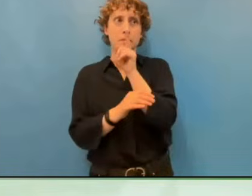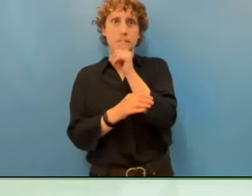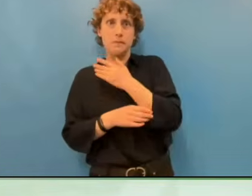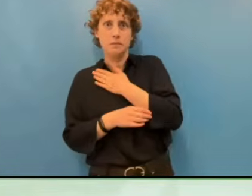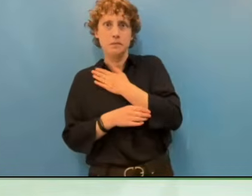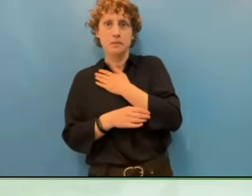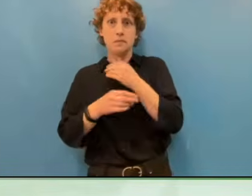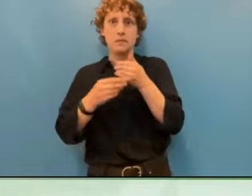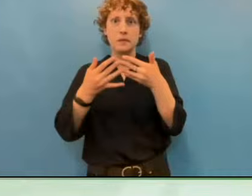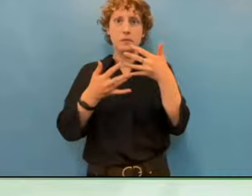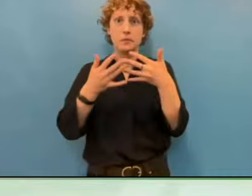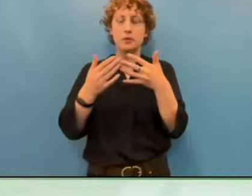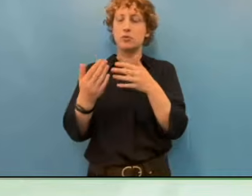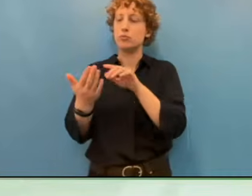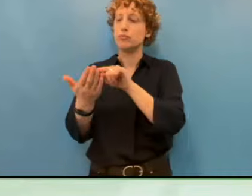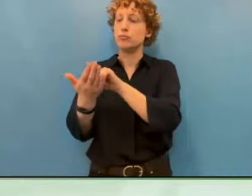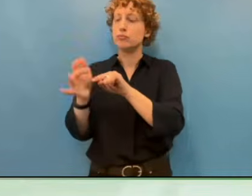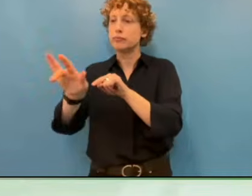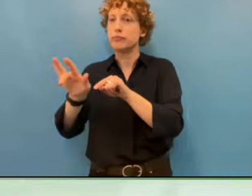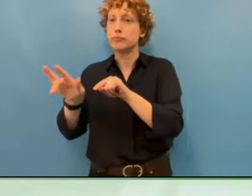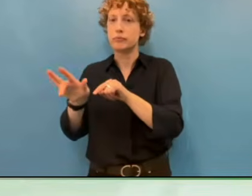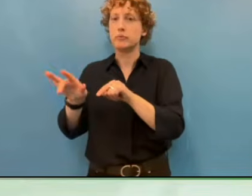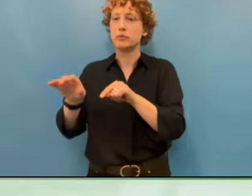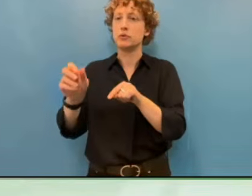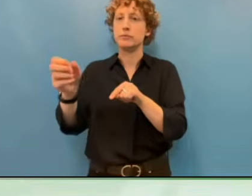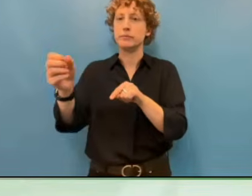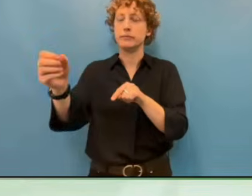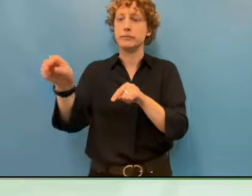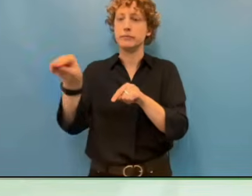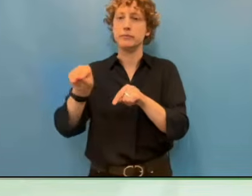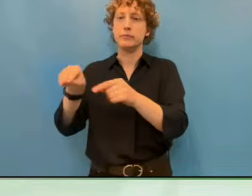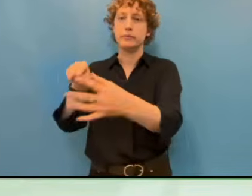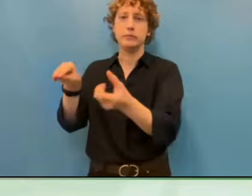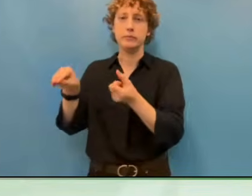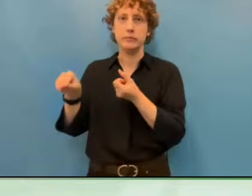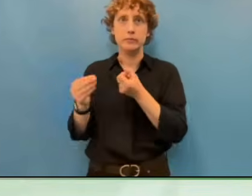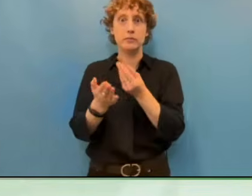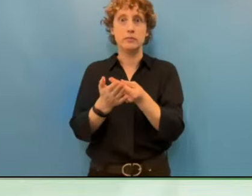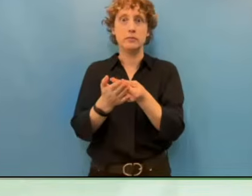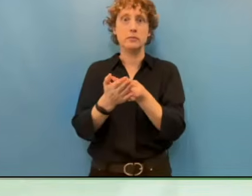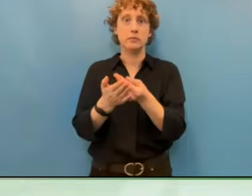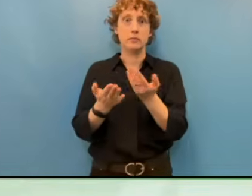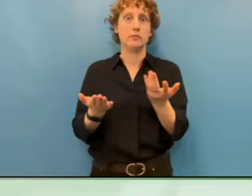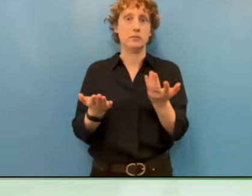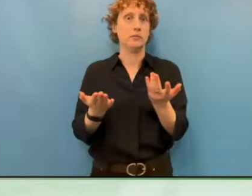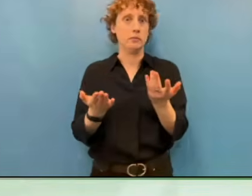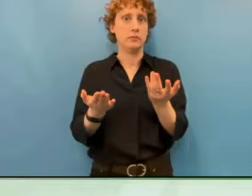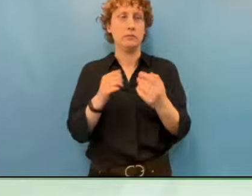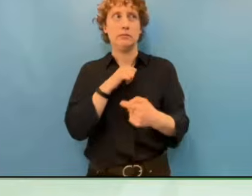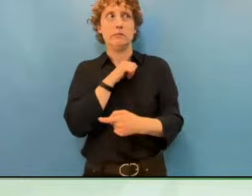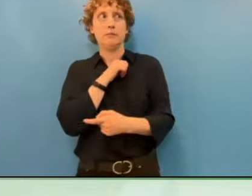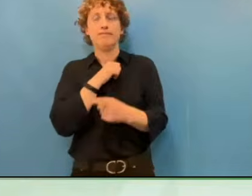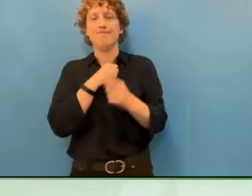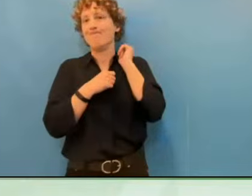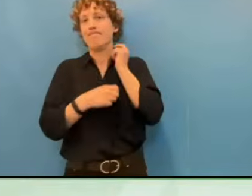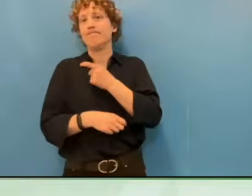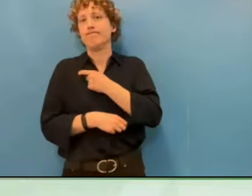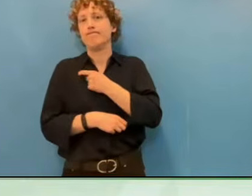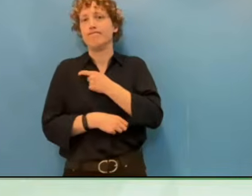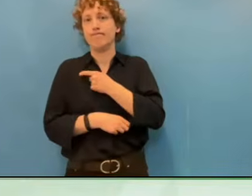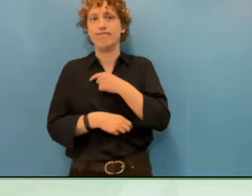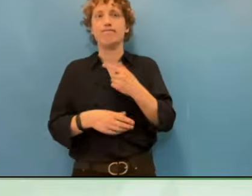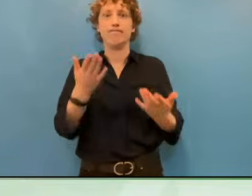bring cash for you. So you basically would love to have both, to have cash for the needs you want to cover with that, but also to have access to